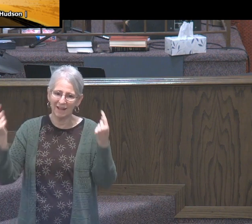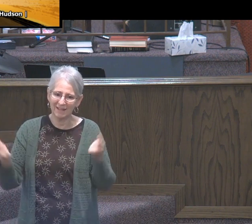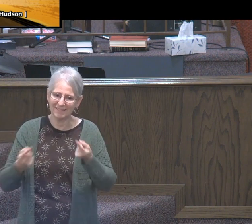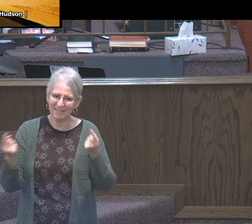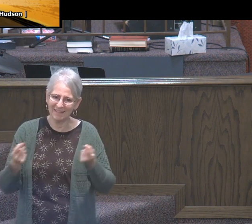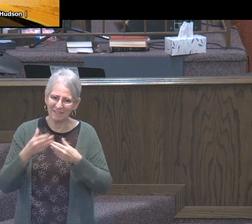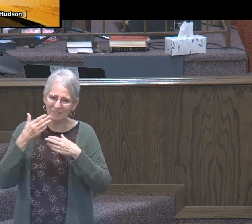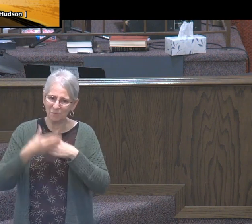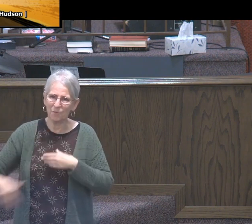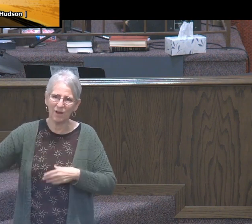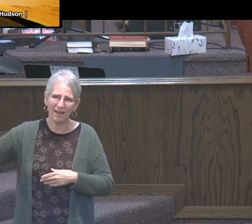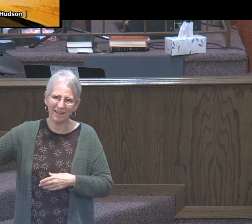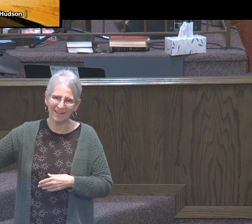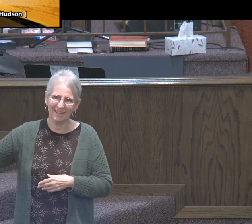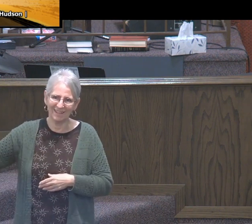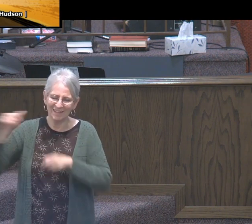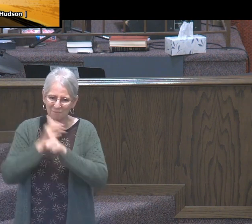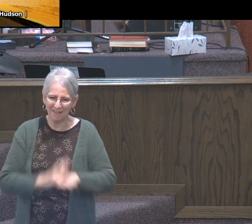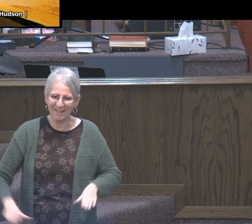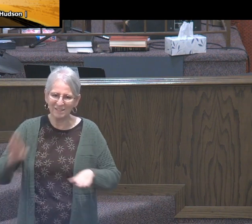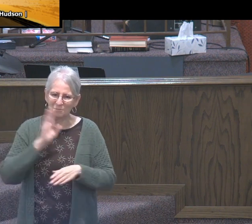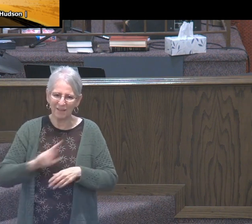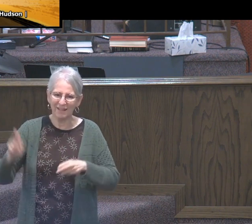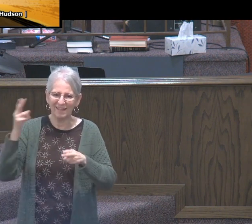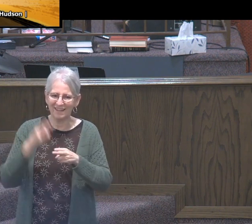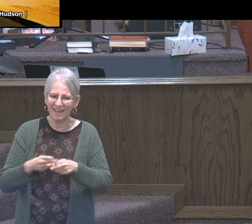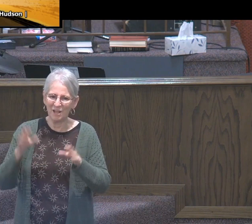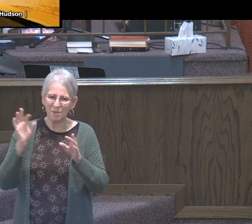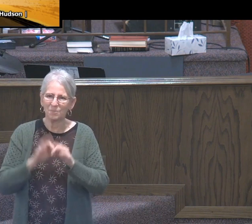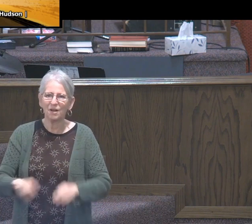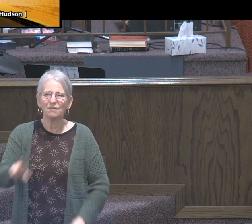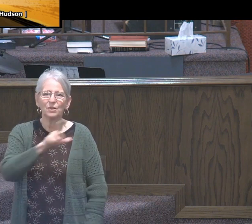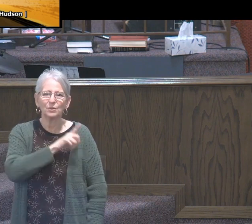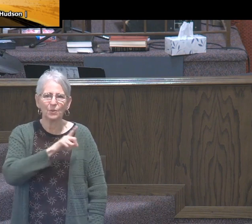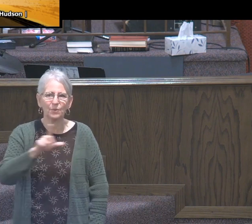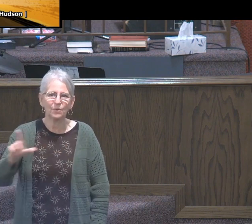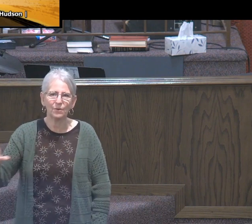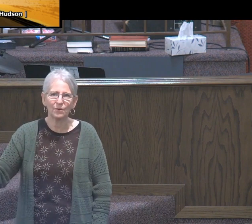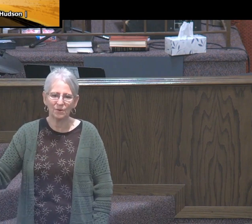washed my sins away. Blessed be the name of the